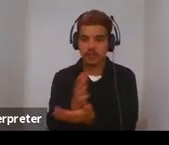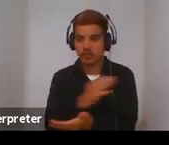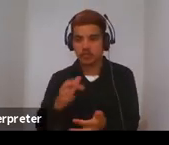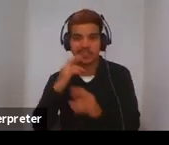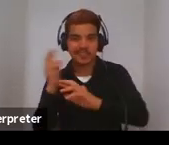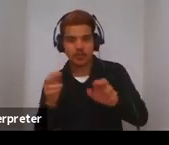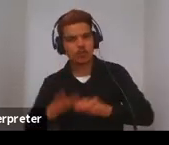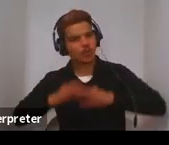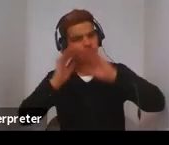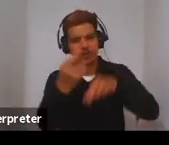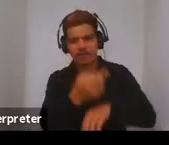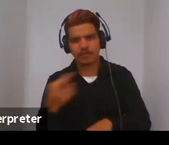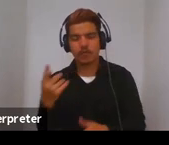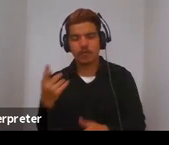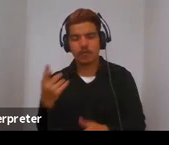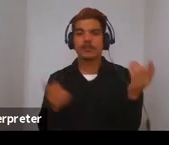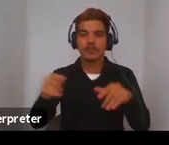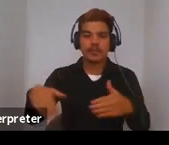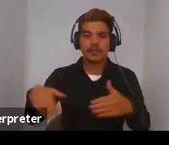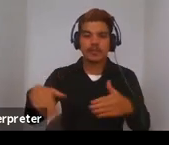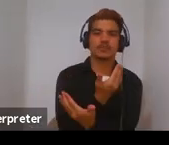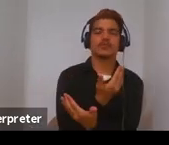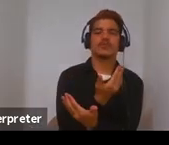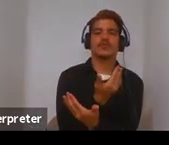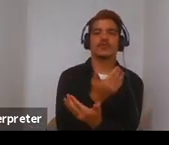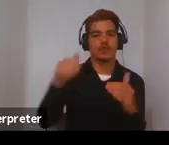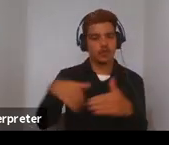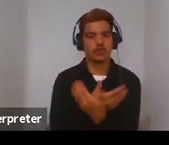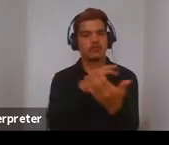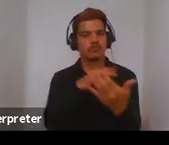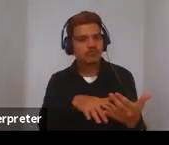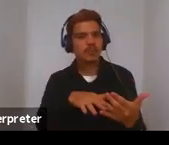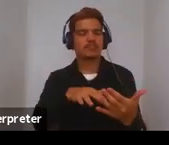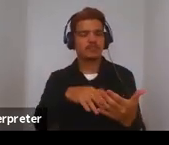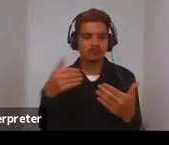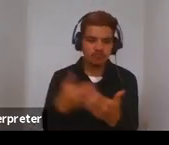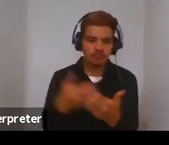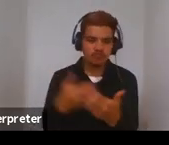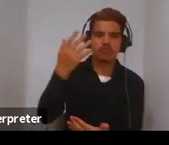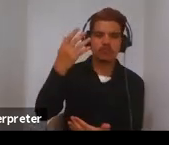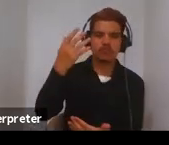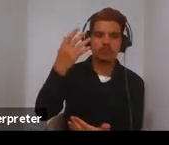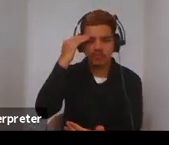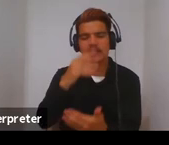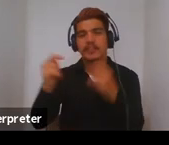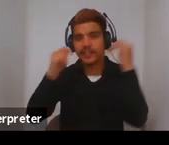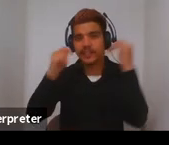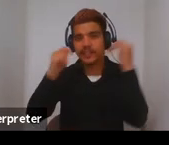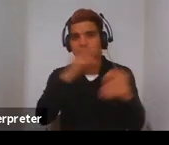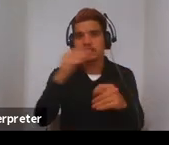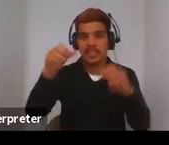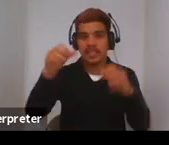for what's happening that's new, new studies, new information, new theories, and new strategies